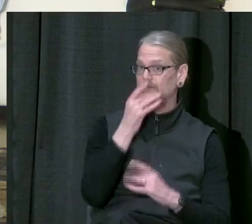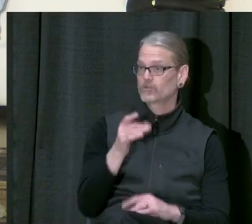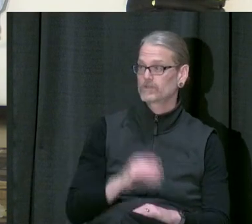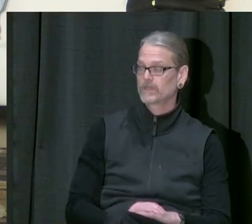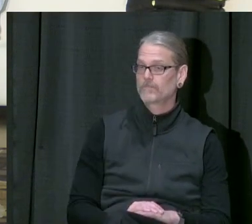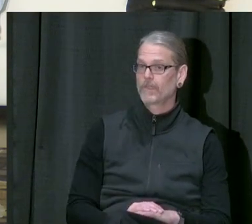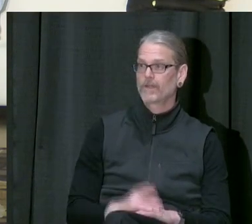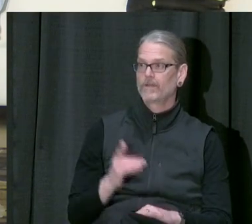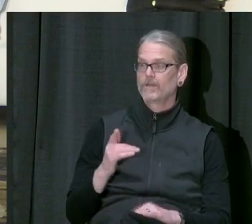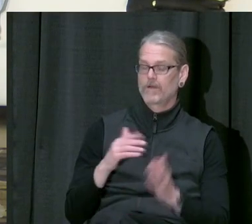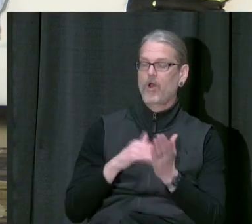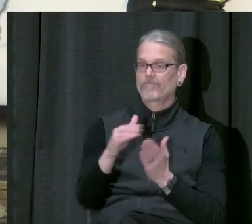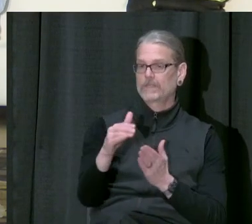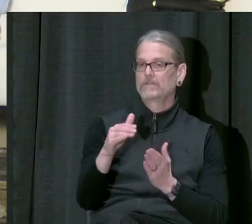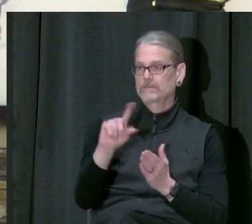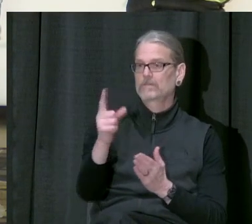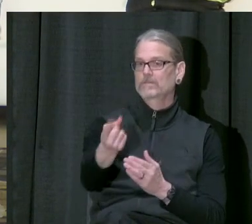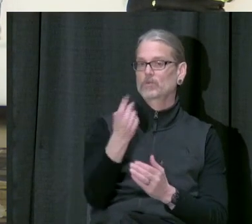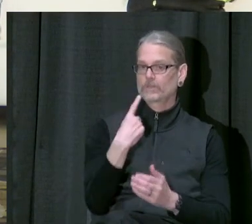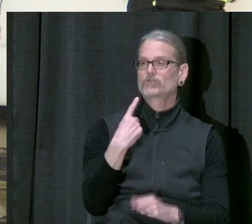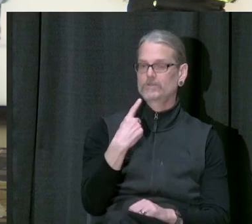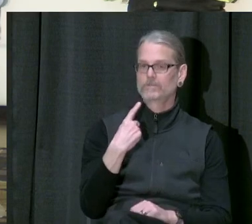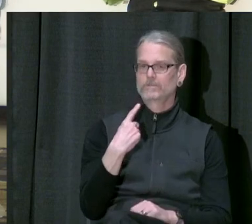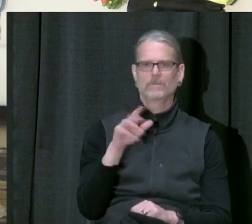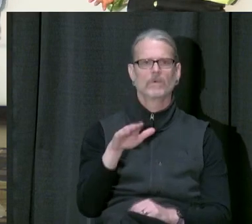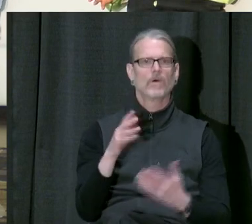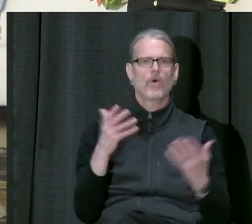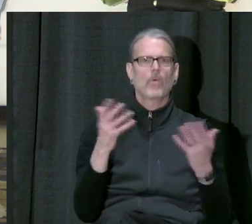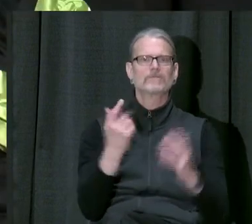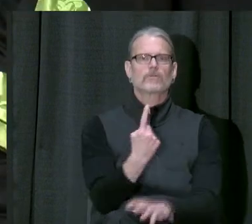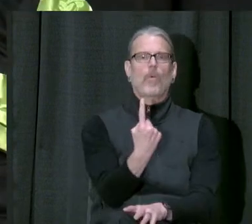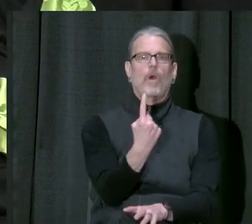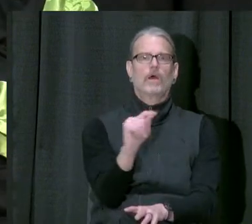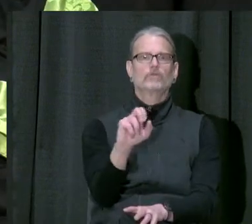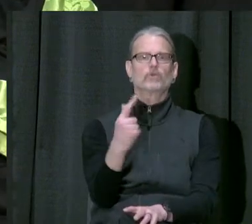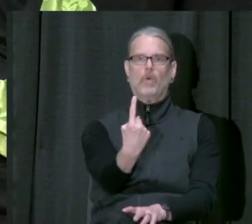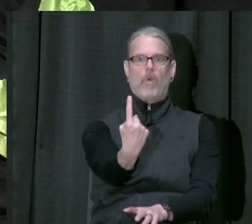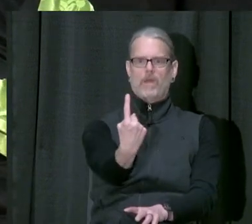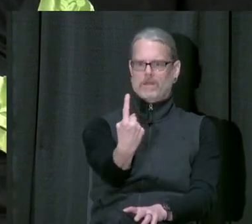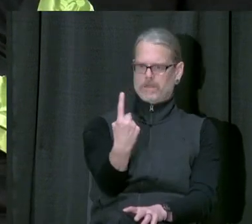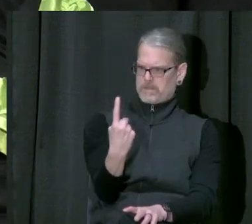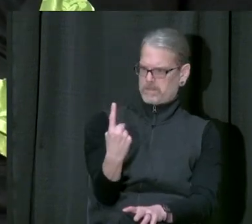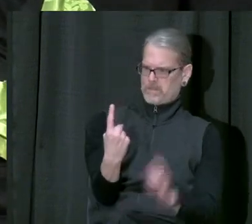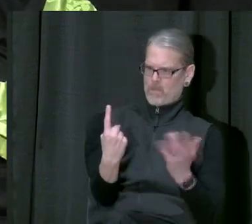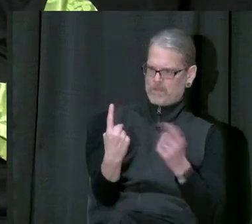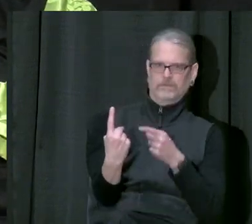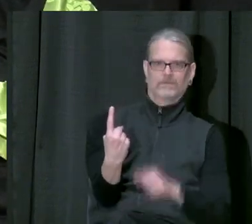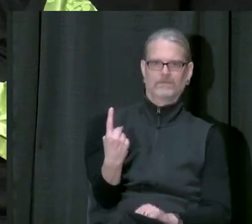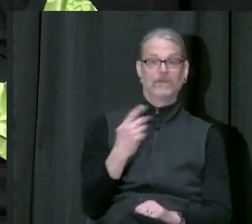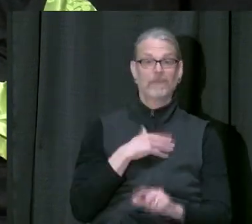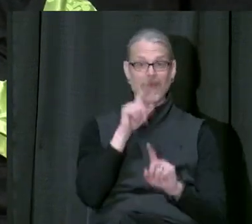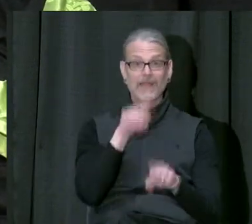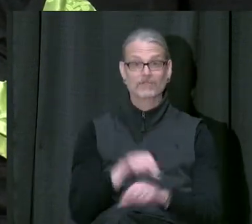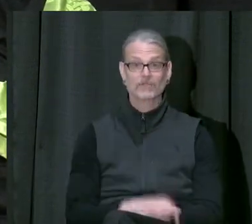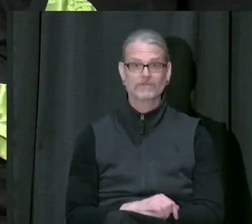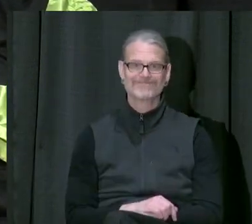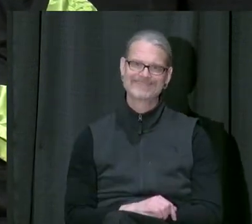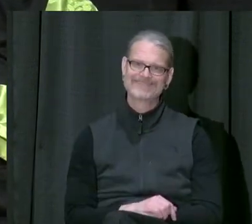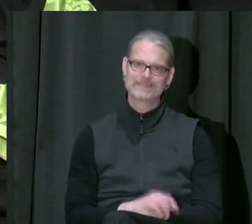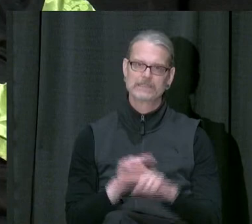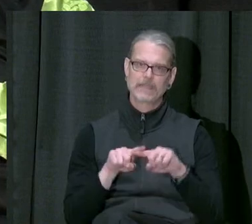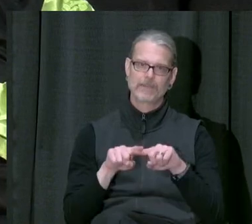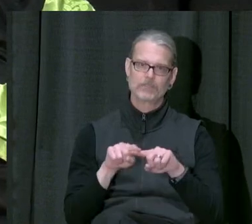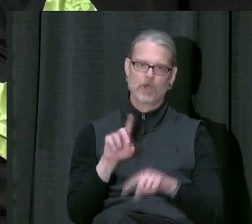question a lot in our classes. People ask you, what's the one tool? What's that one thing? And my answer is, well, there's depends